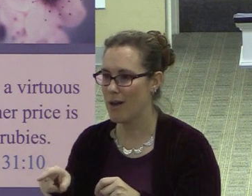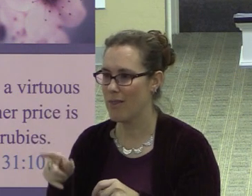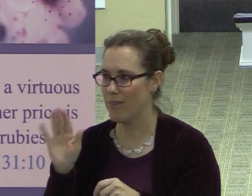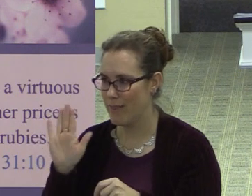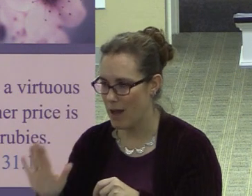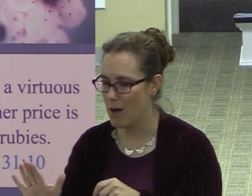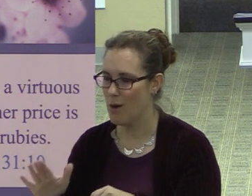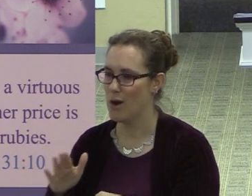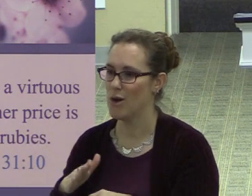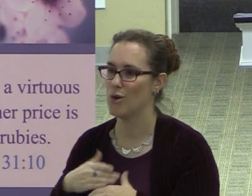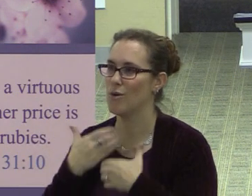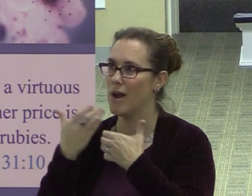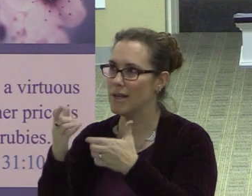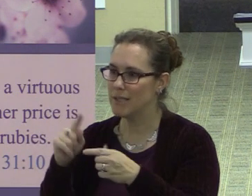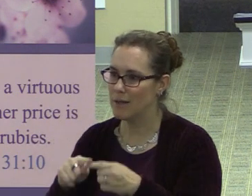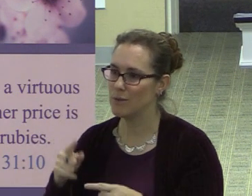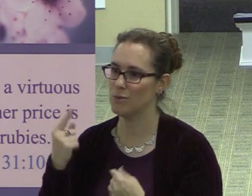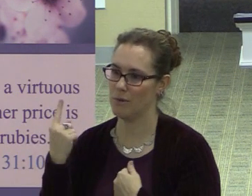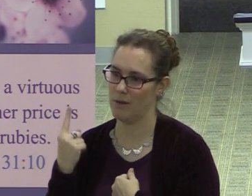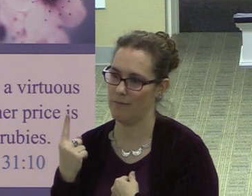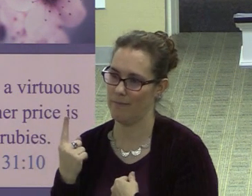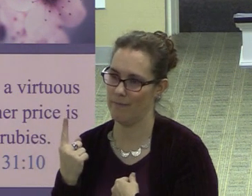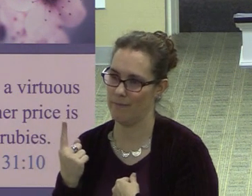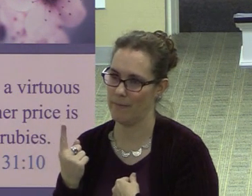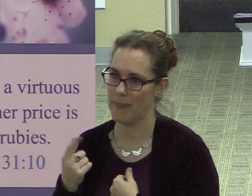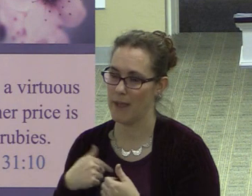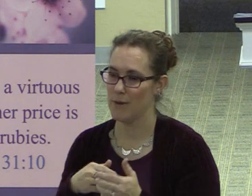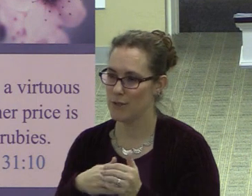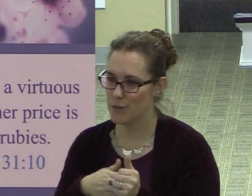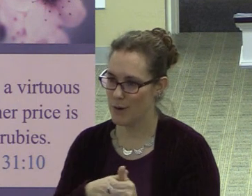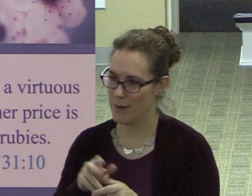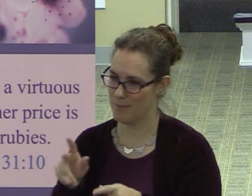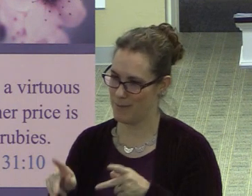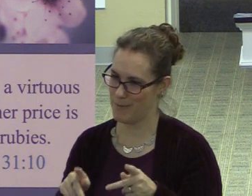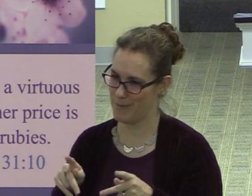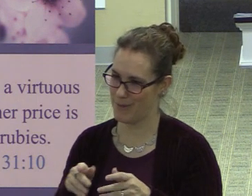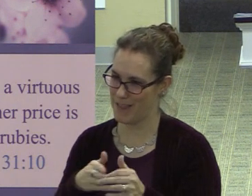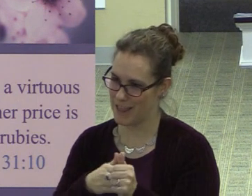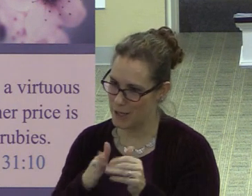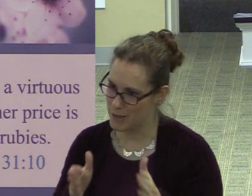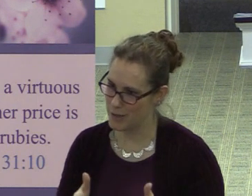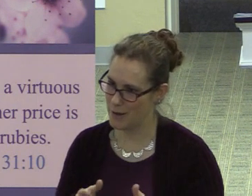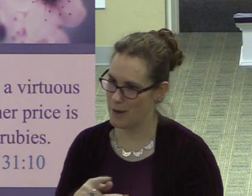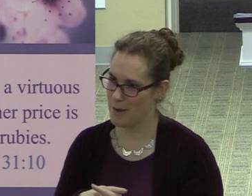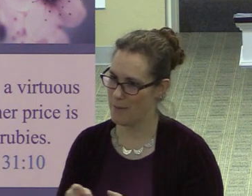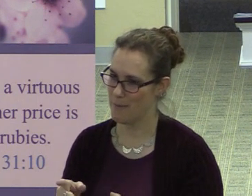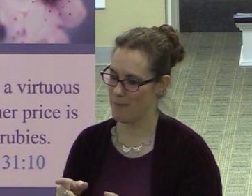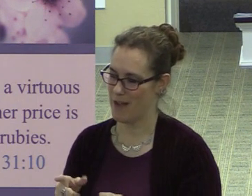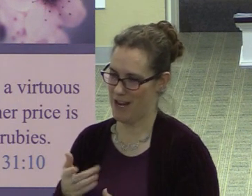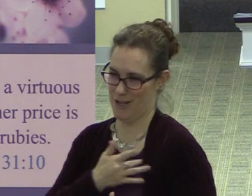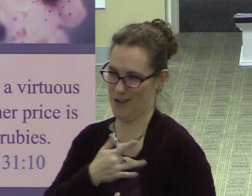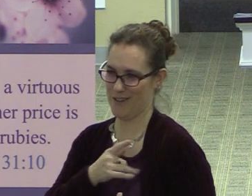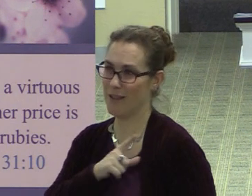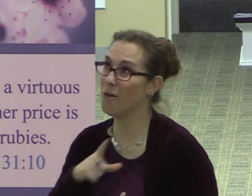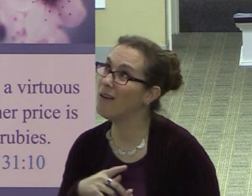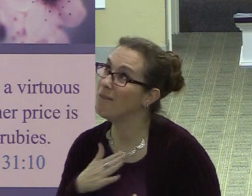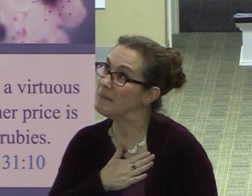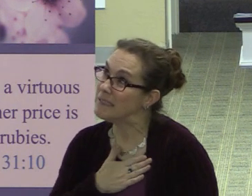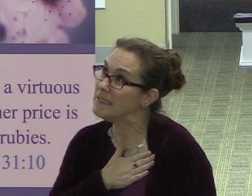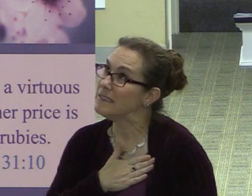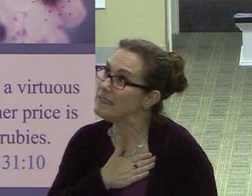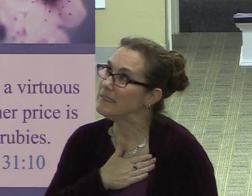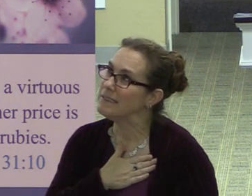He was strong before the people. He was showing the leadership he needed to. But in his heart, he's like, Lord, please, please, please,